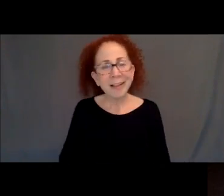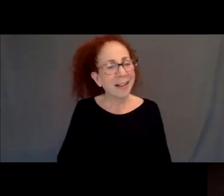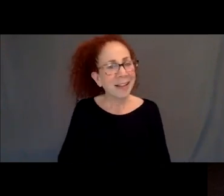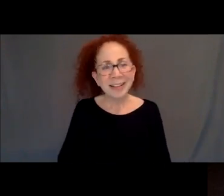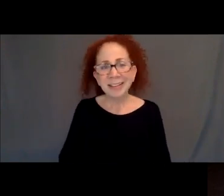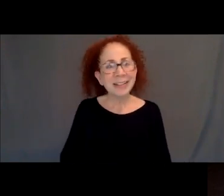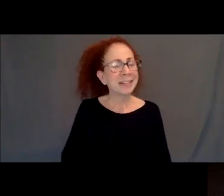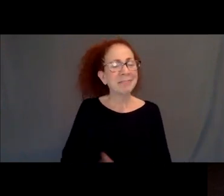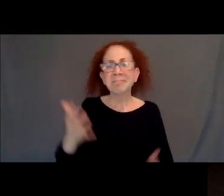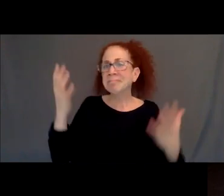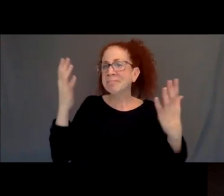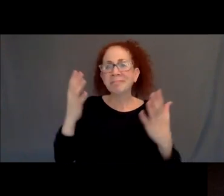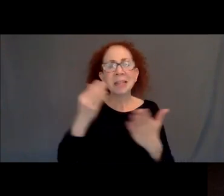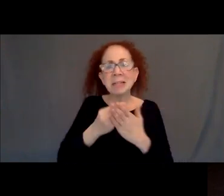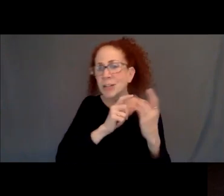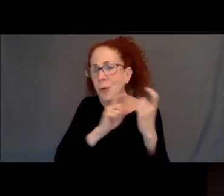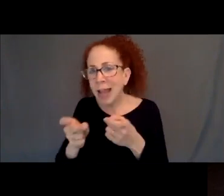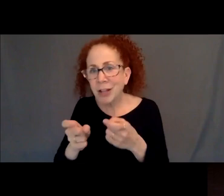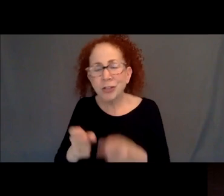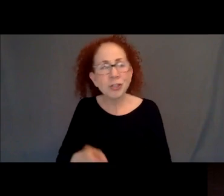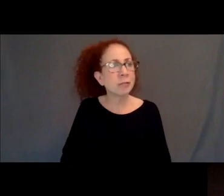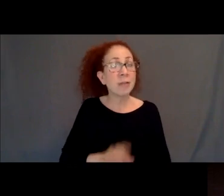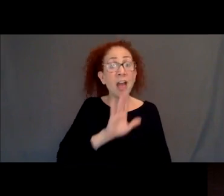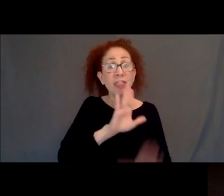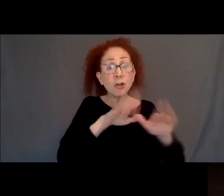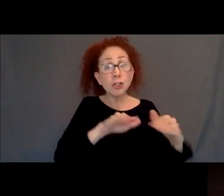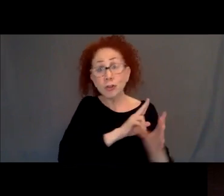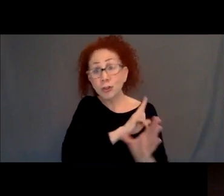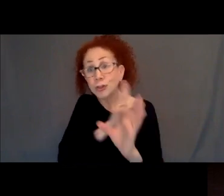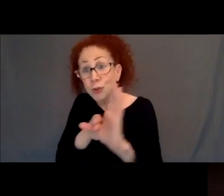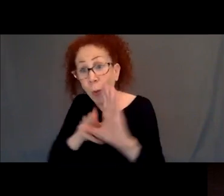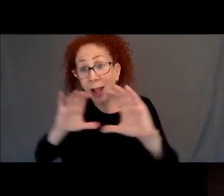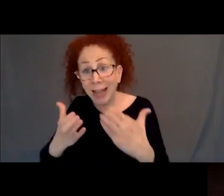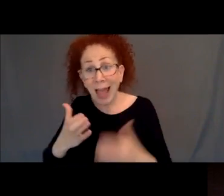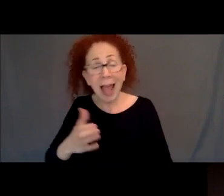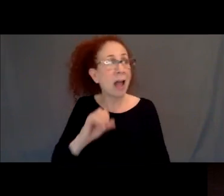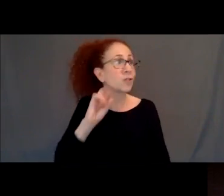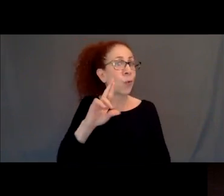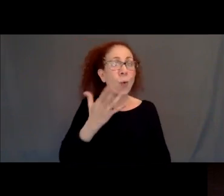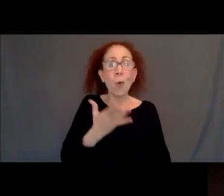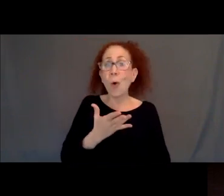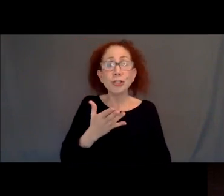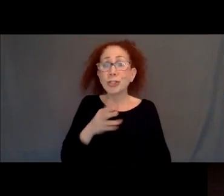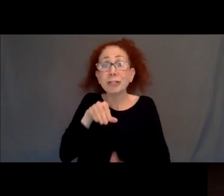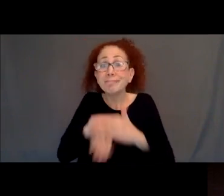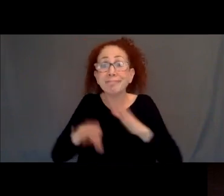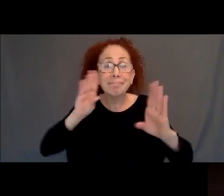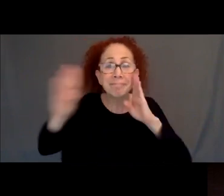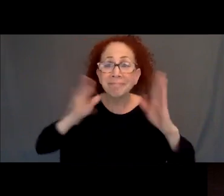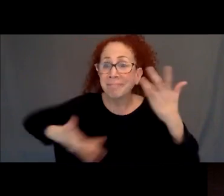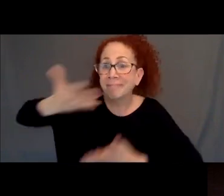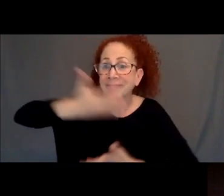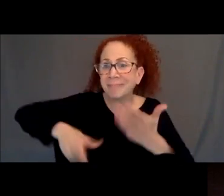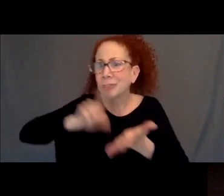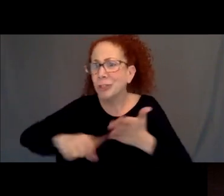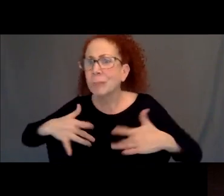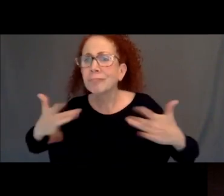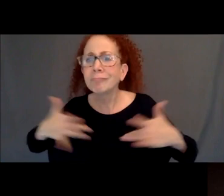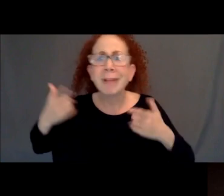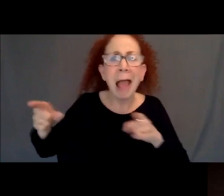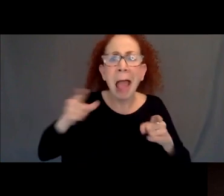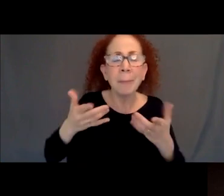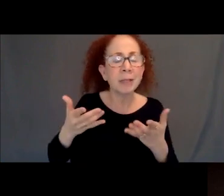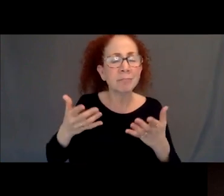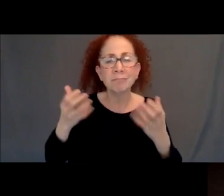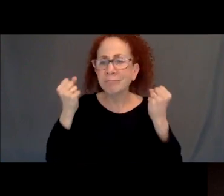you know, whether it's to make a donation or enroll their kids in a class, or just to, you know, come by and say hi and just check on how things